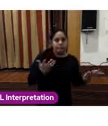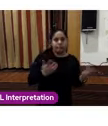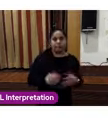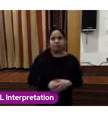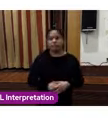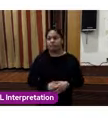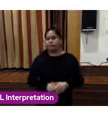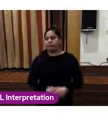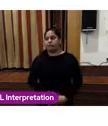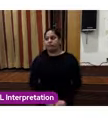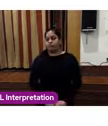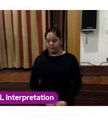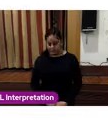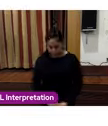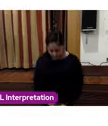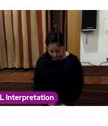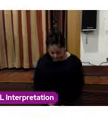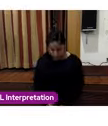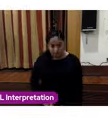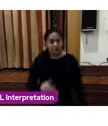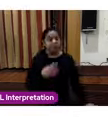Thank you. I'm